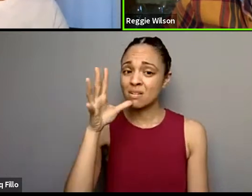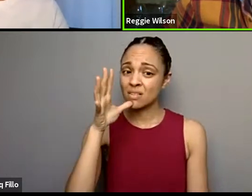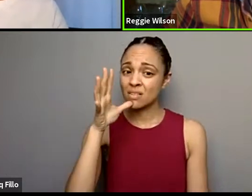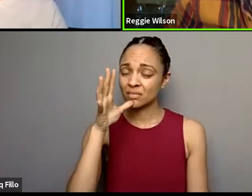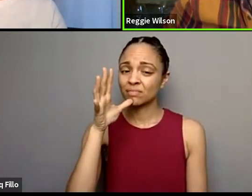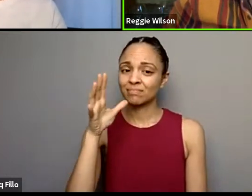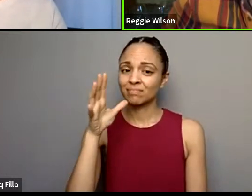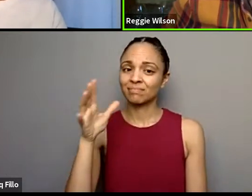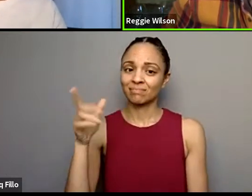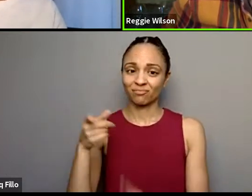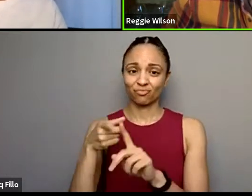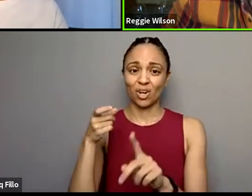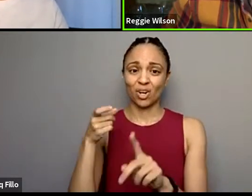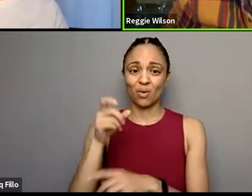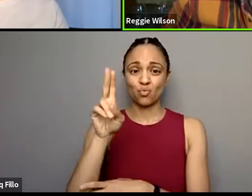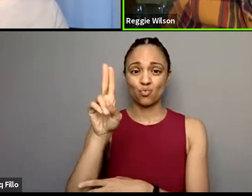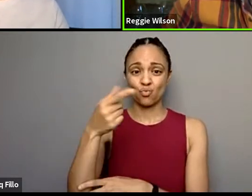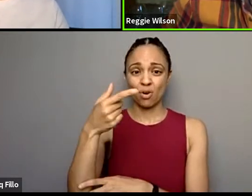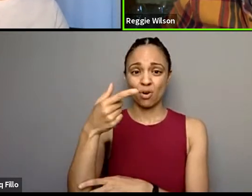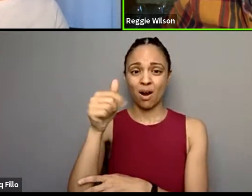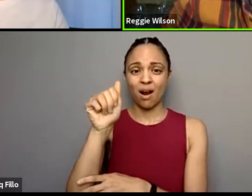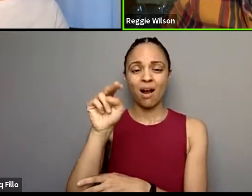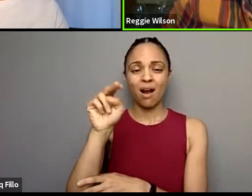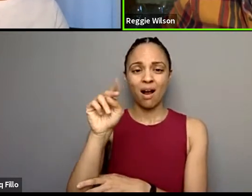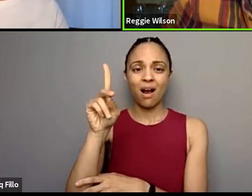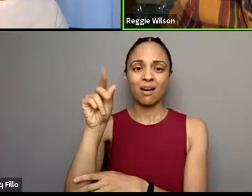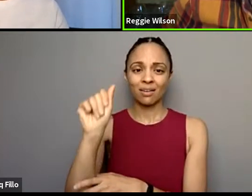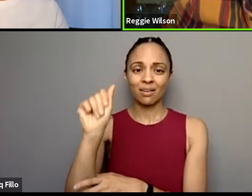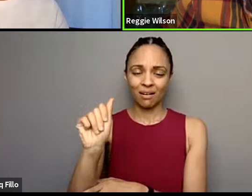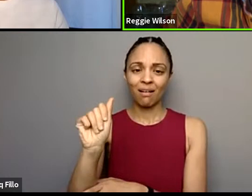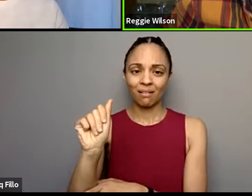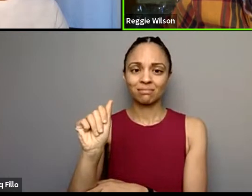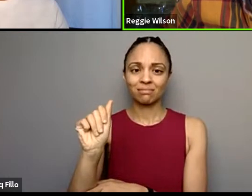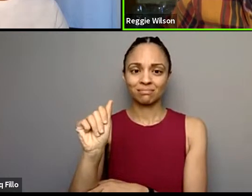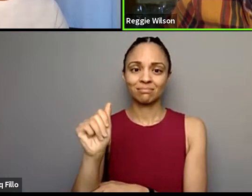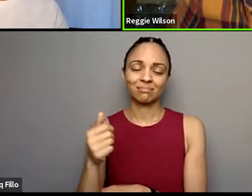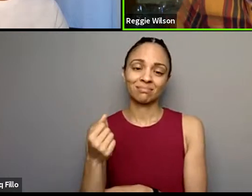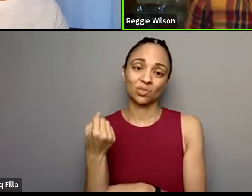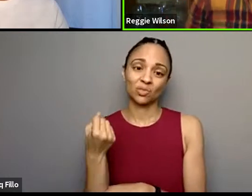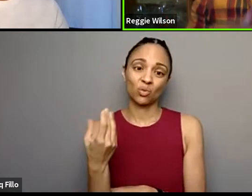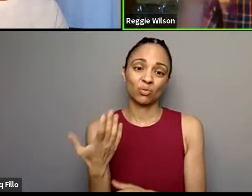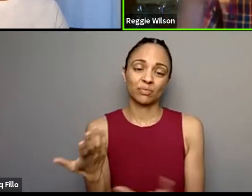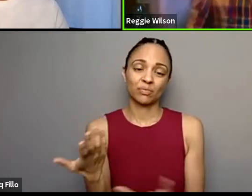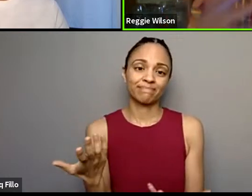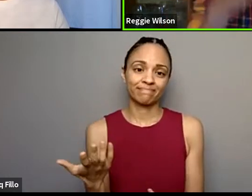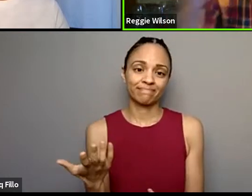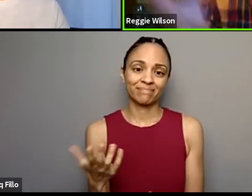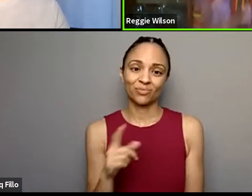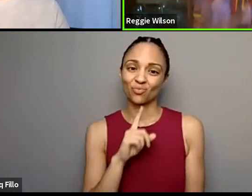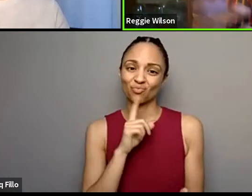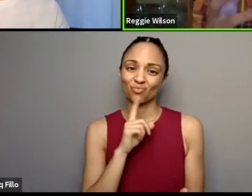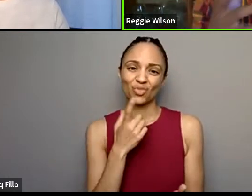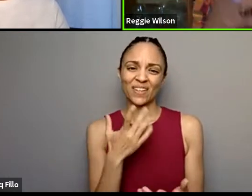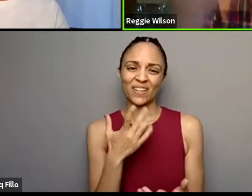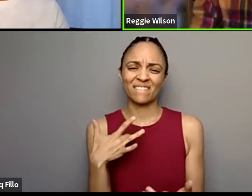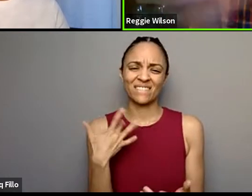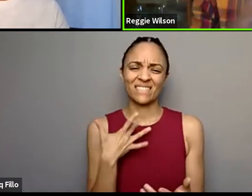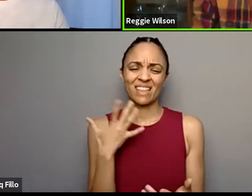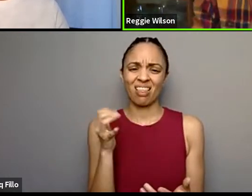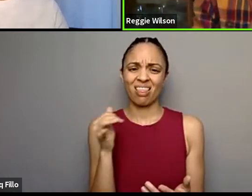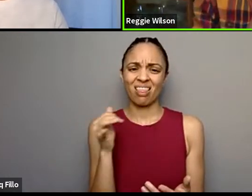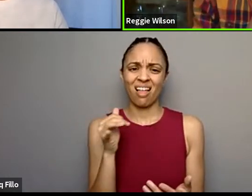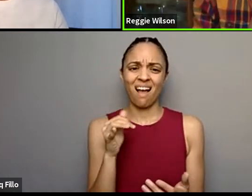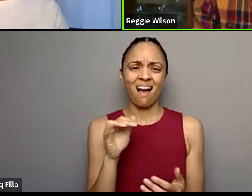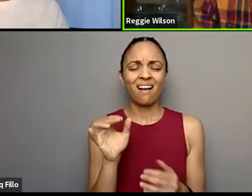Uganda. And so it's always been an international group of Black folks.